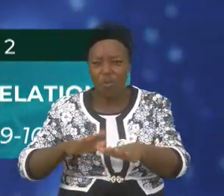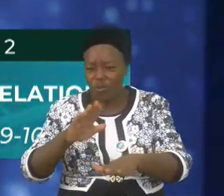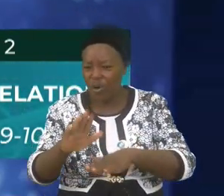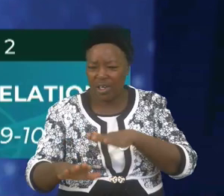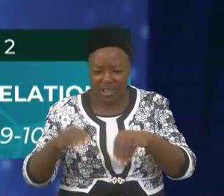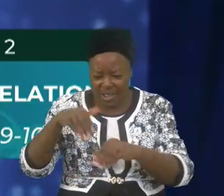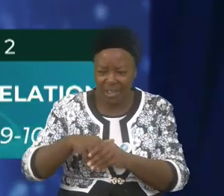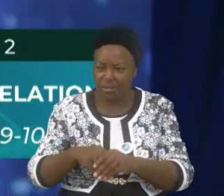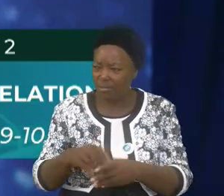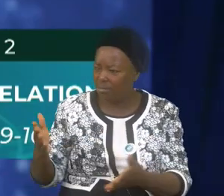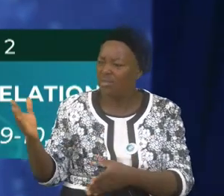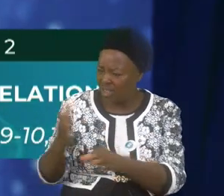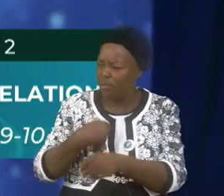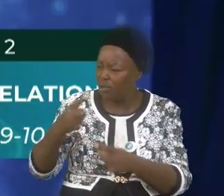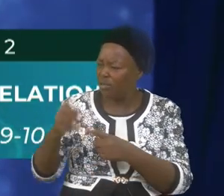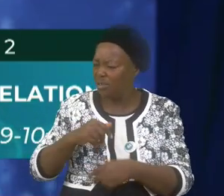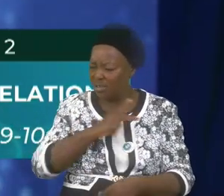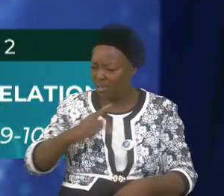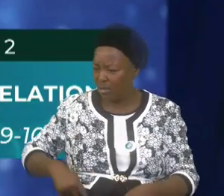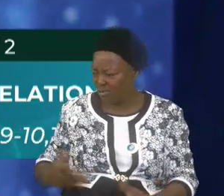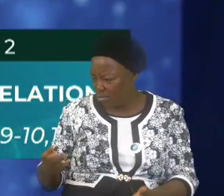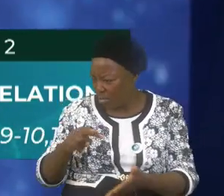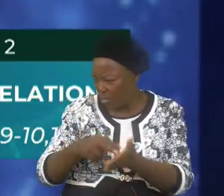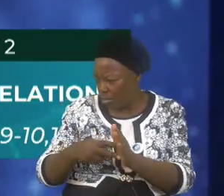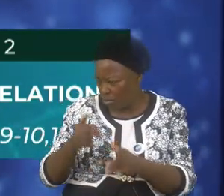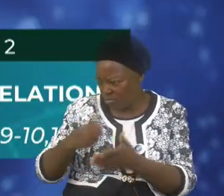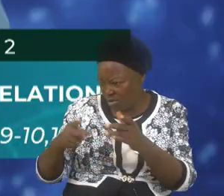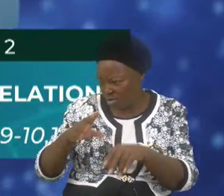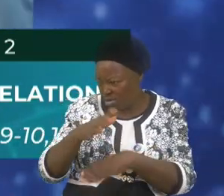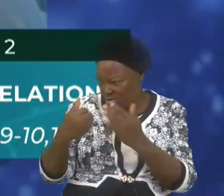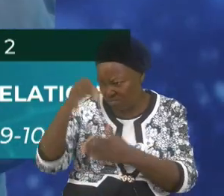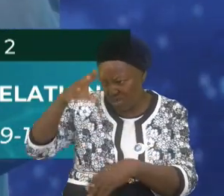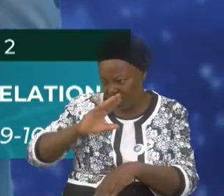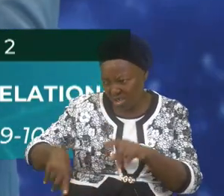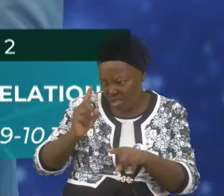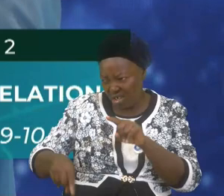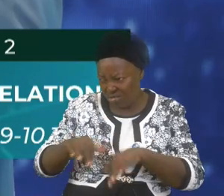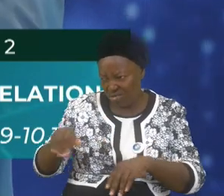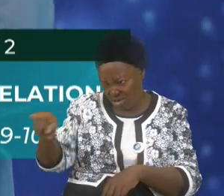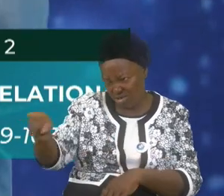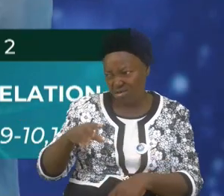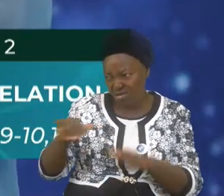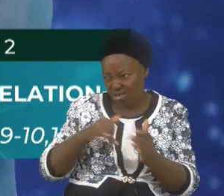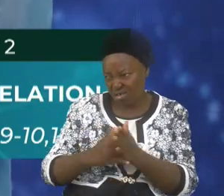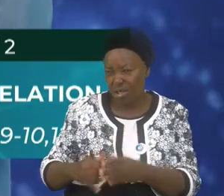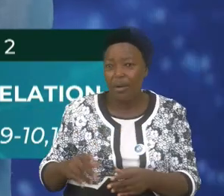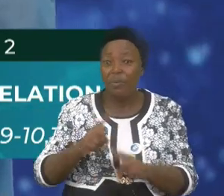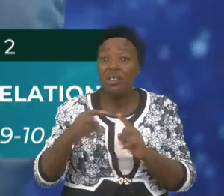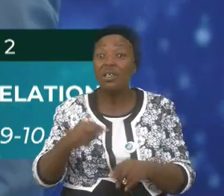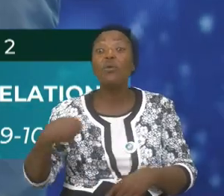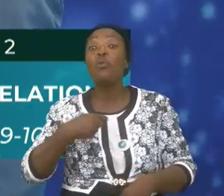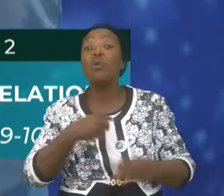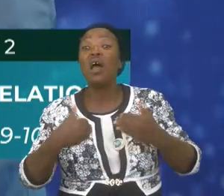what sisters have not got, he says, we have received. And they walk again with the